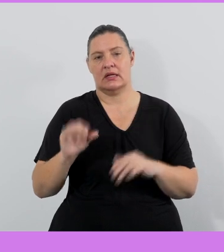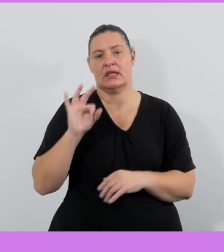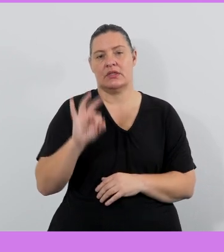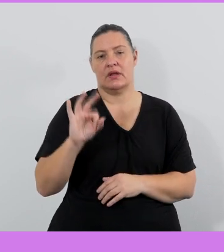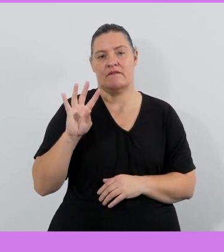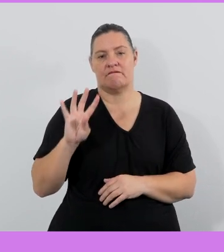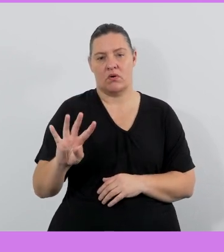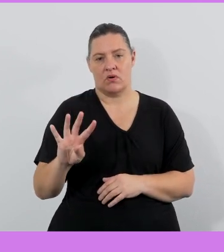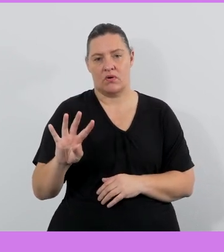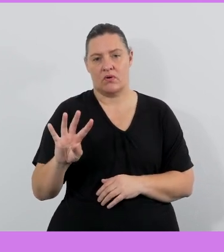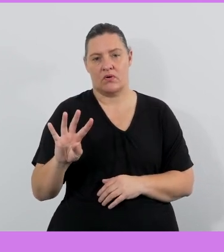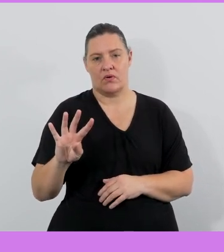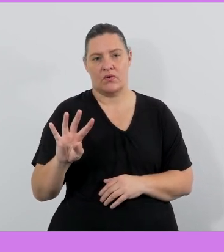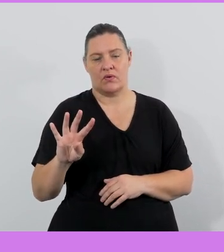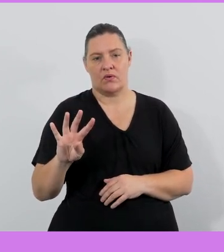1.7634.